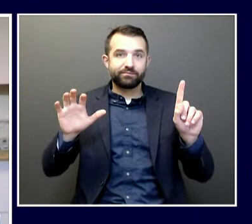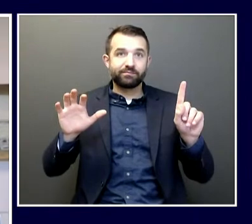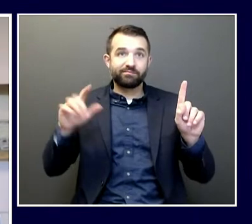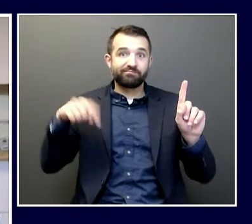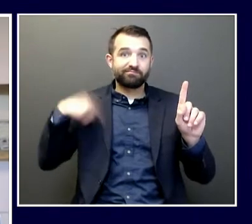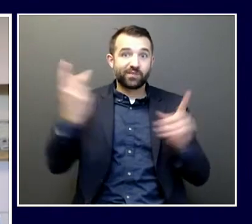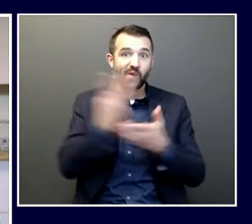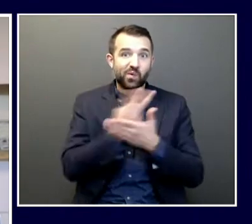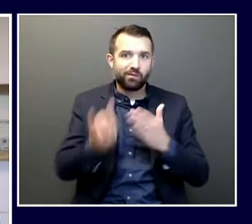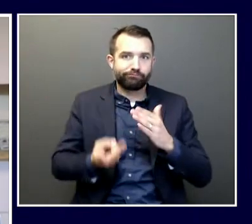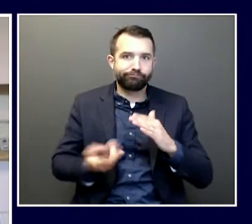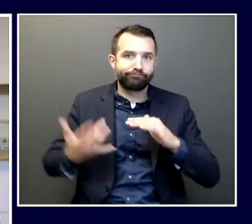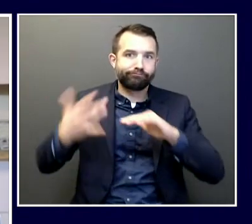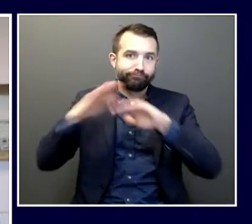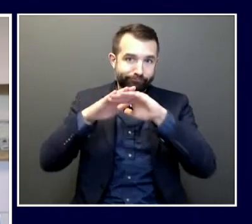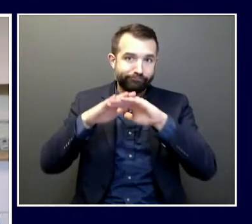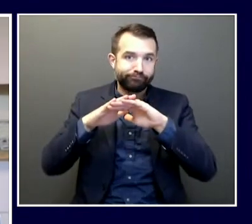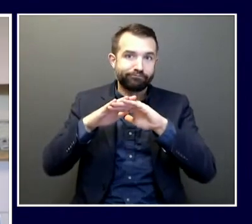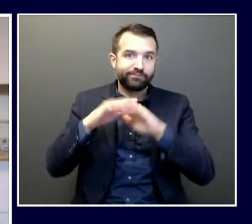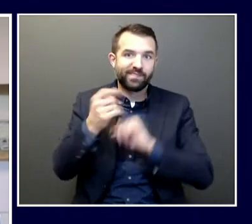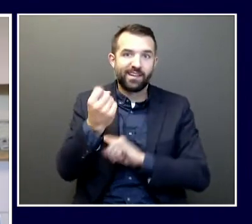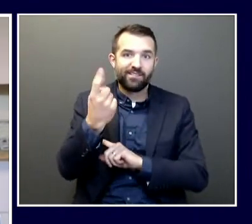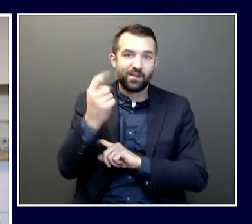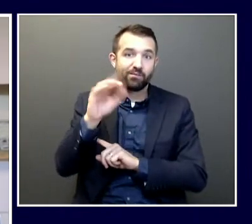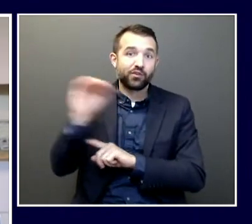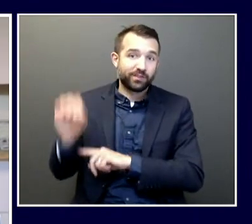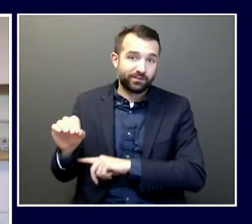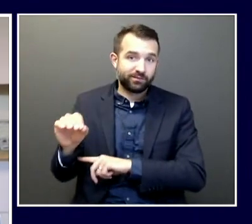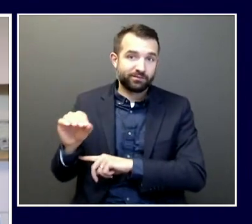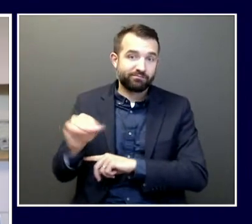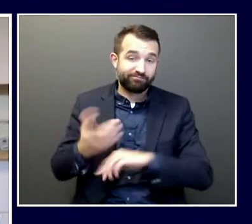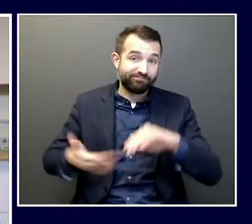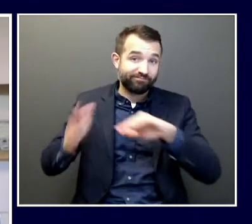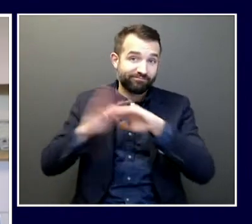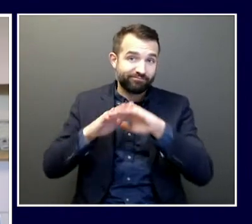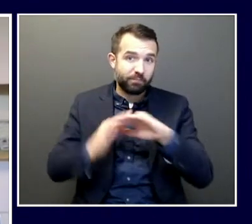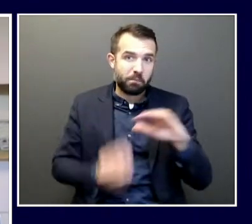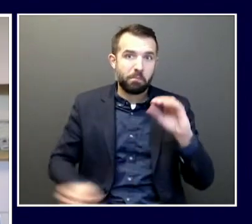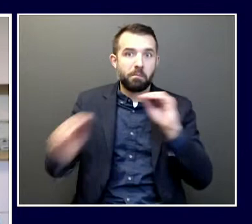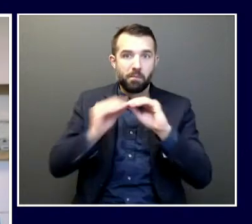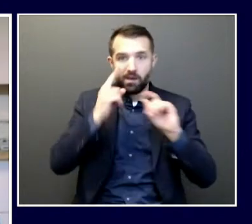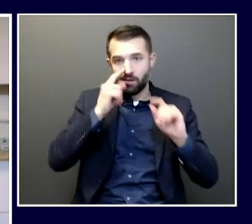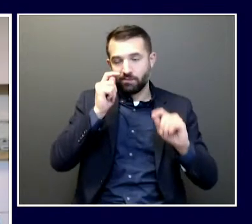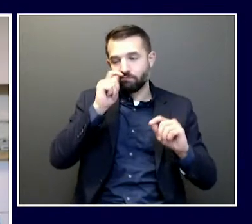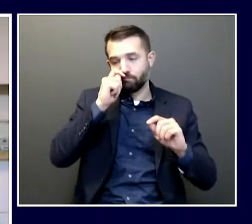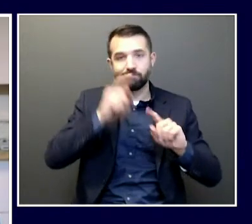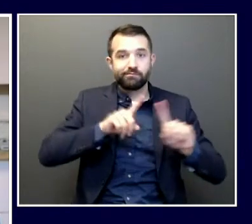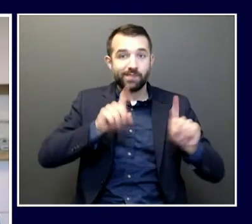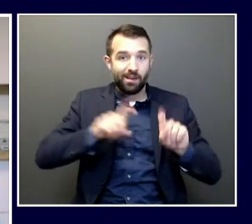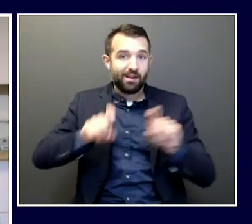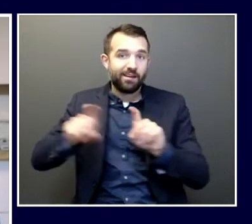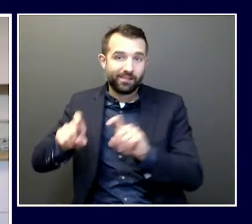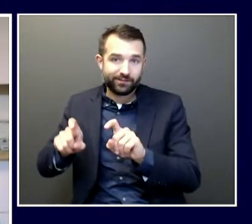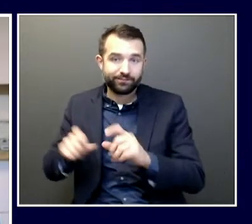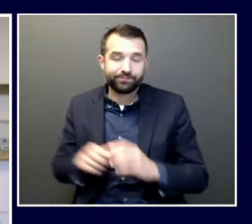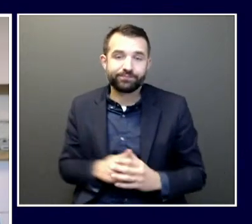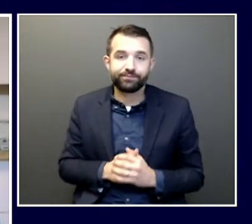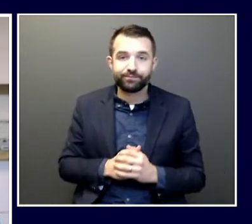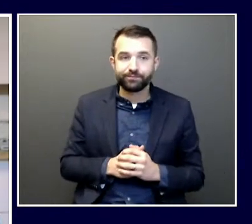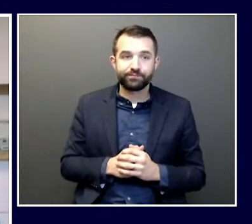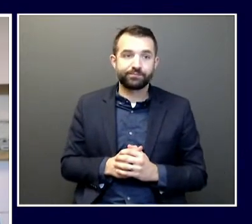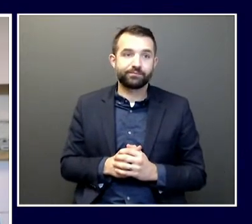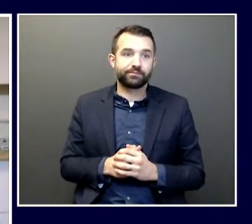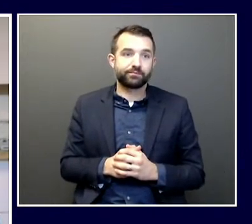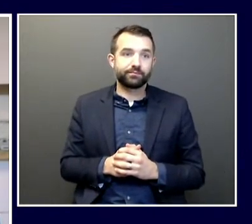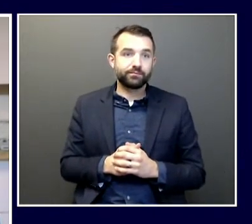an 11% increase in testing volume. And that comes on top of a 20% increase in the 2 weeks prior